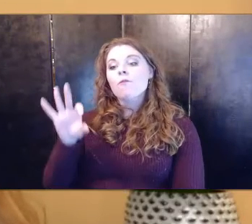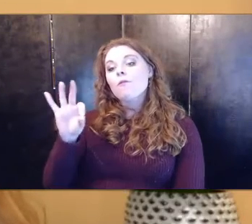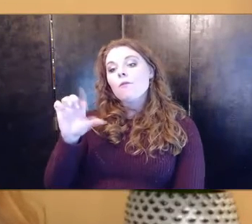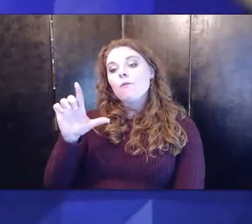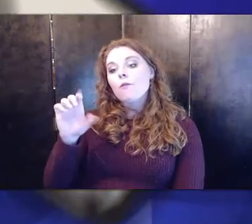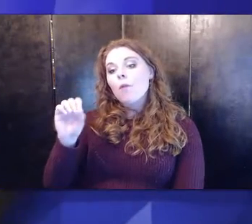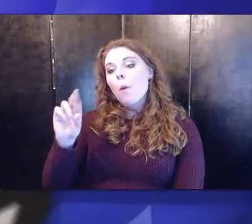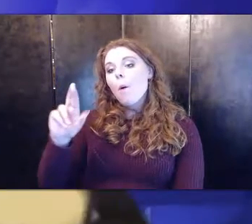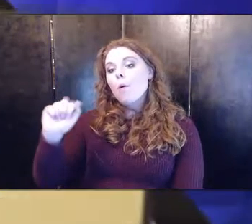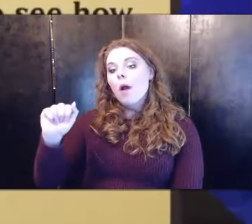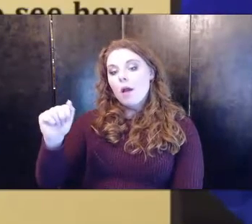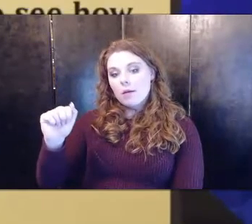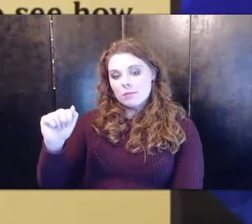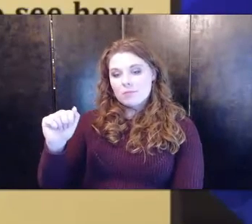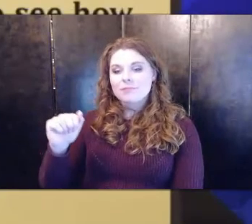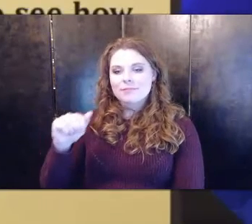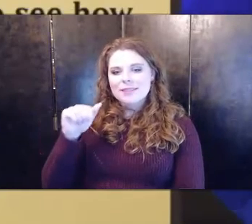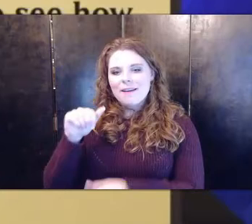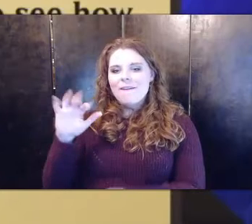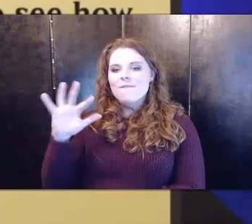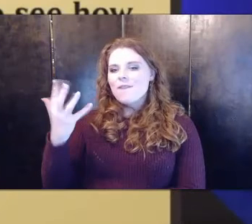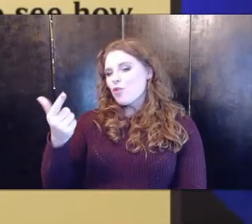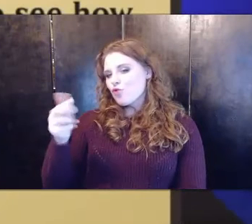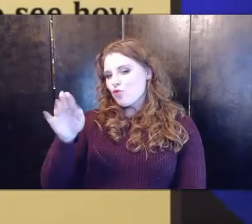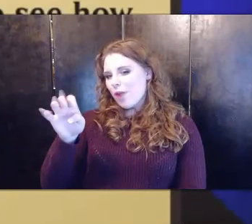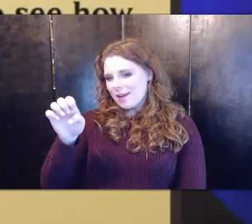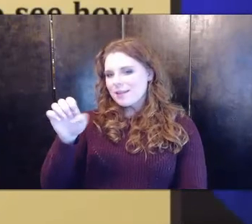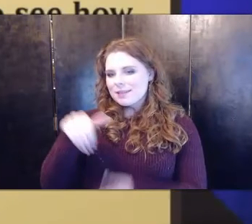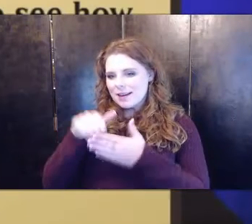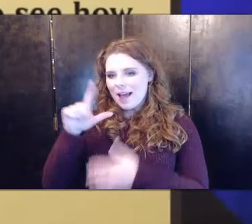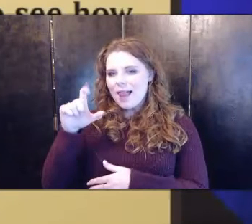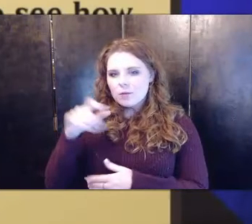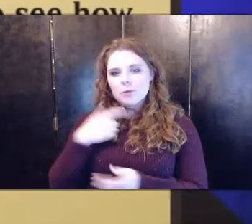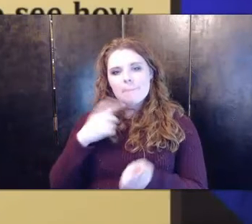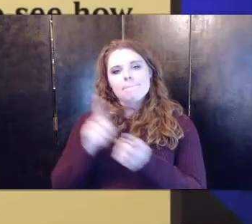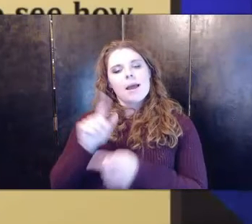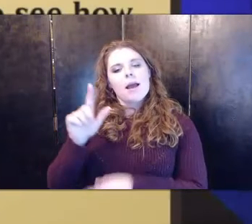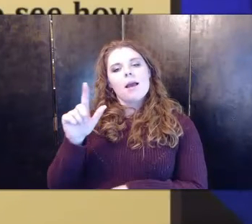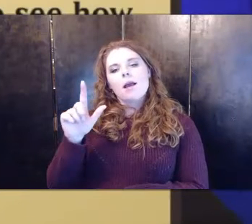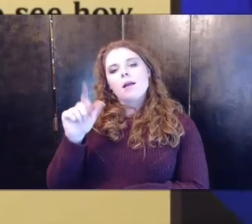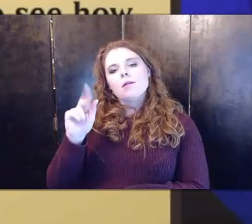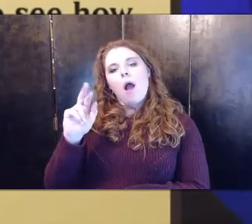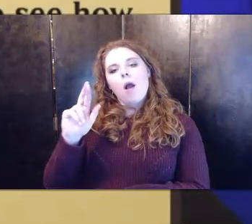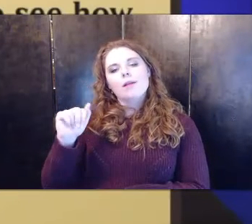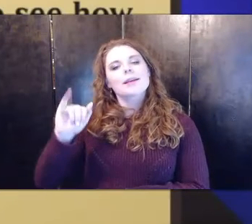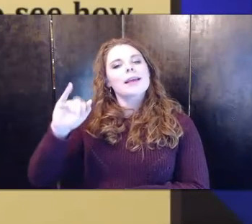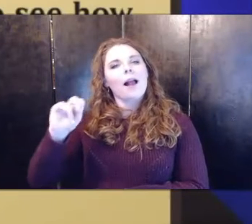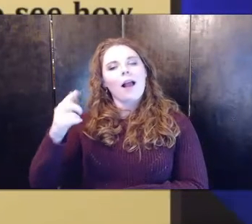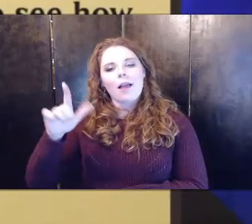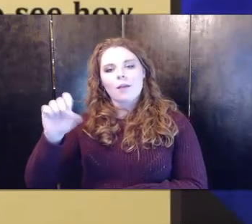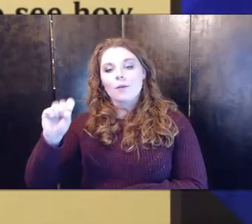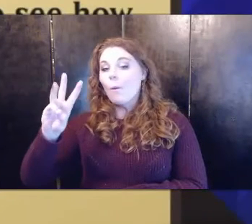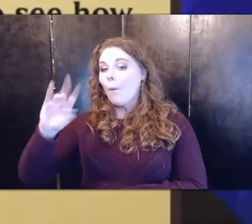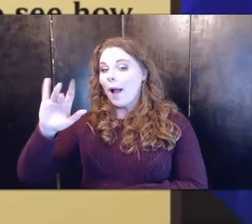Meadowthorpe Elementary's 5th grade in Lexington would choose to meet Laura Ingalls Wilder from the series Little House on the